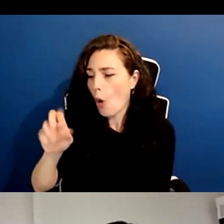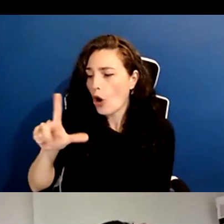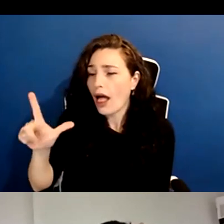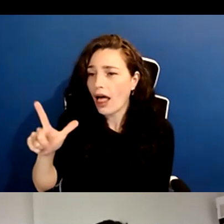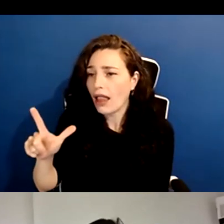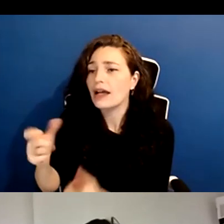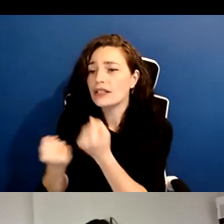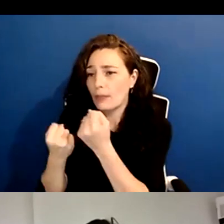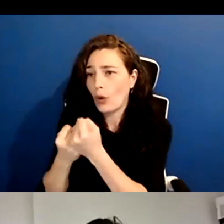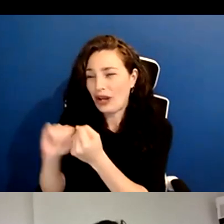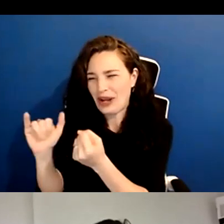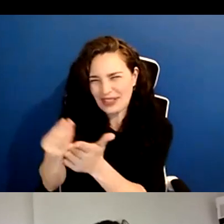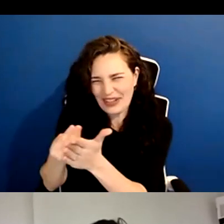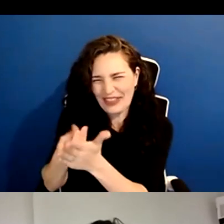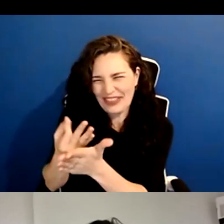that goes a long way.